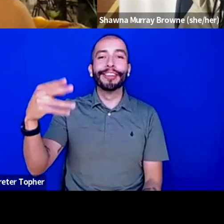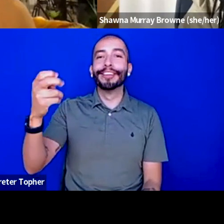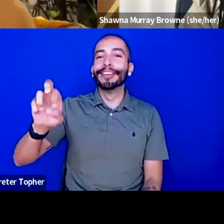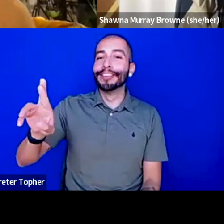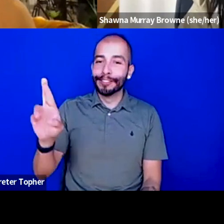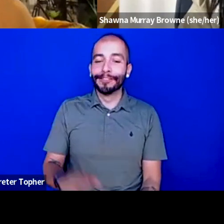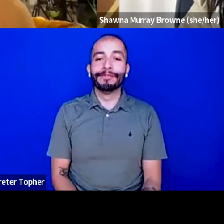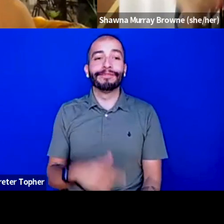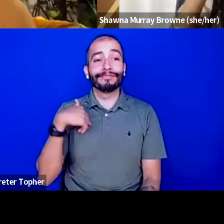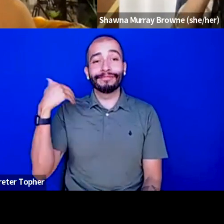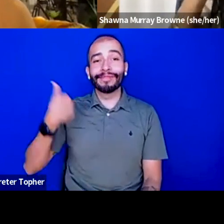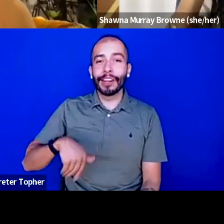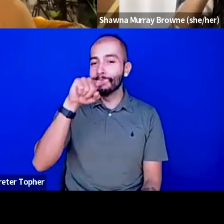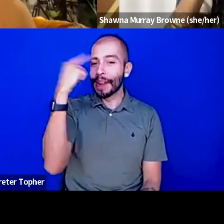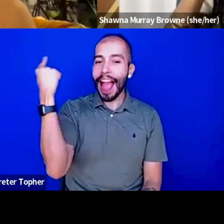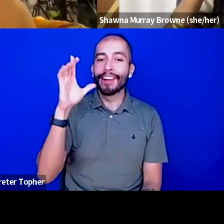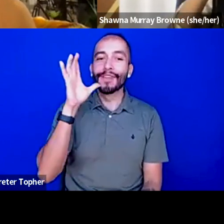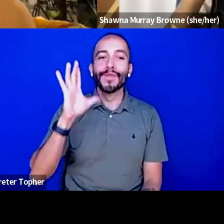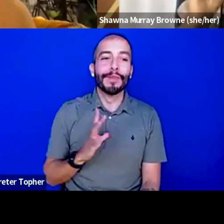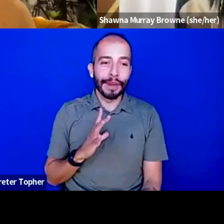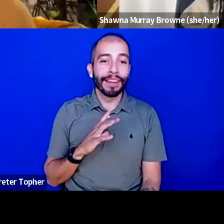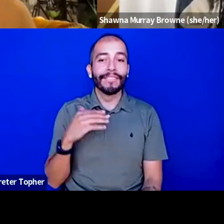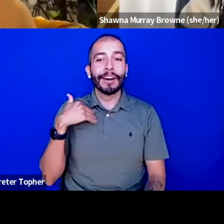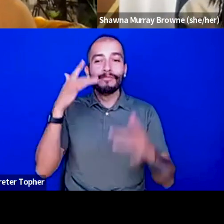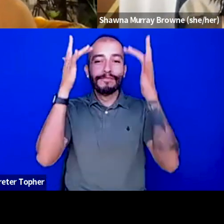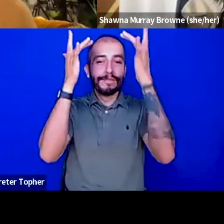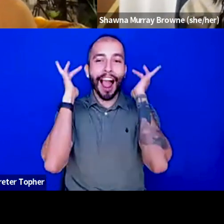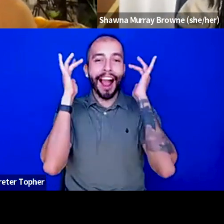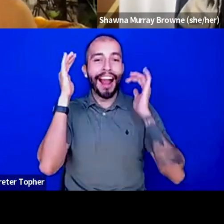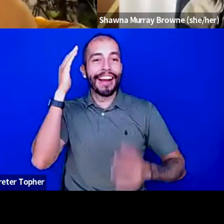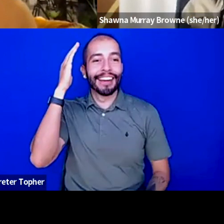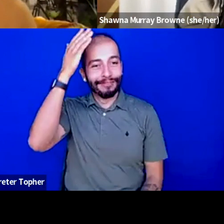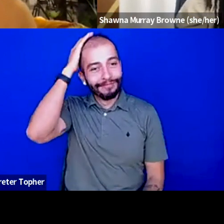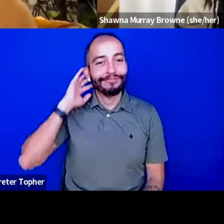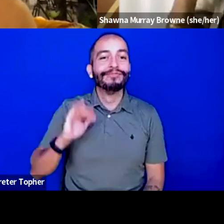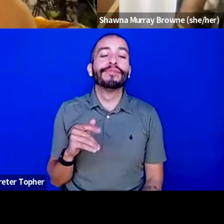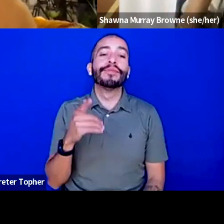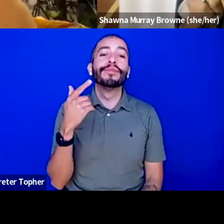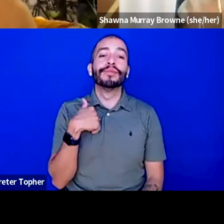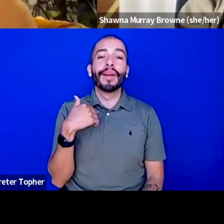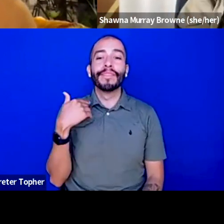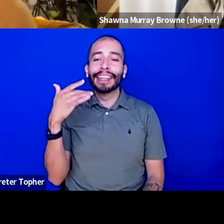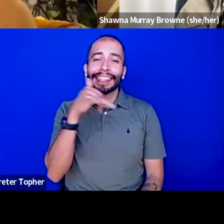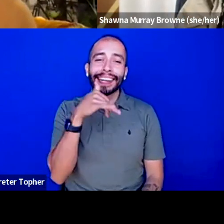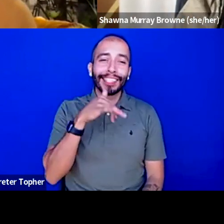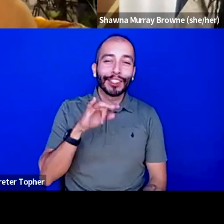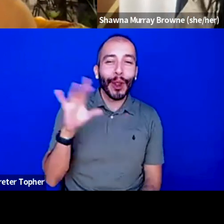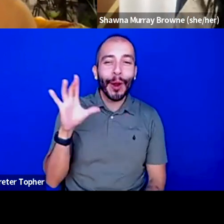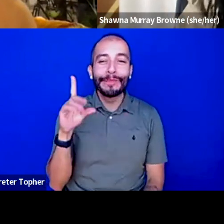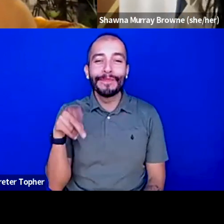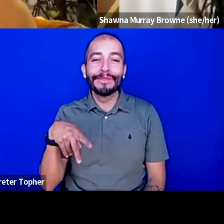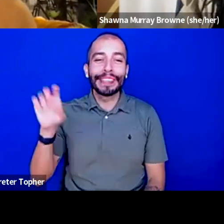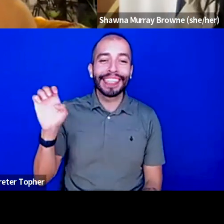dope square black glasses, like one of my other panelists this evening, who also has dope glasses on. I'm